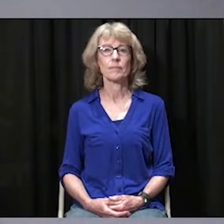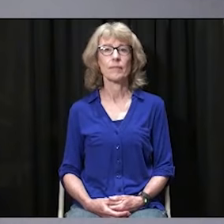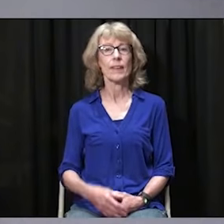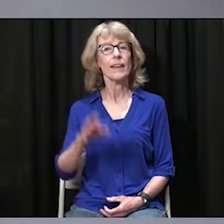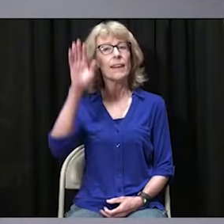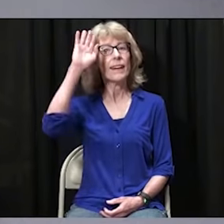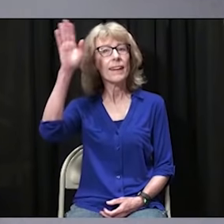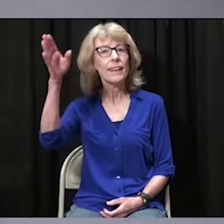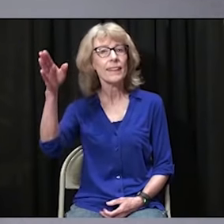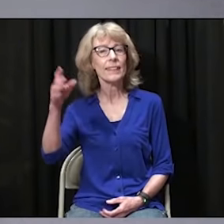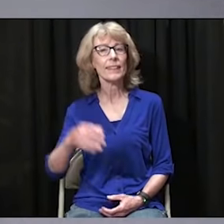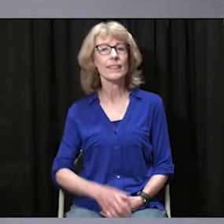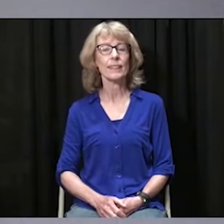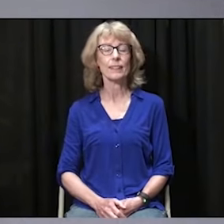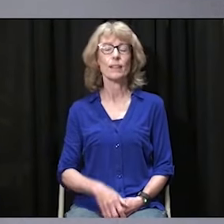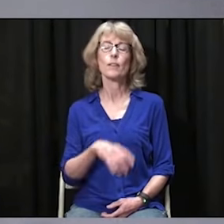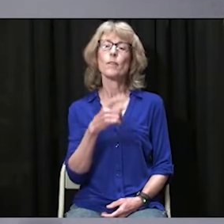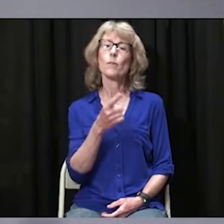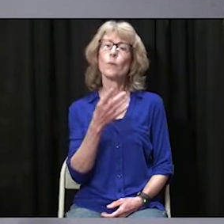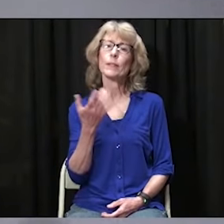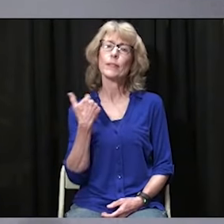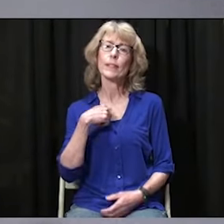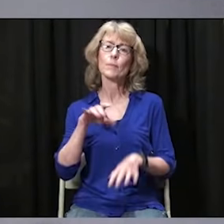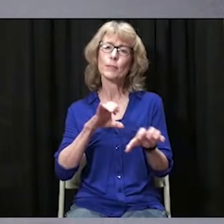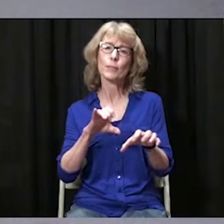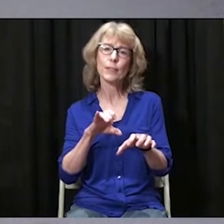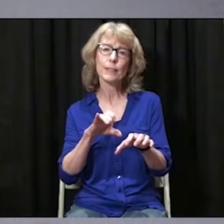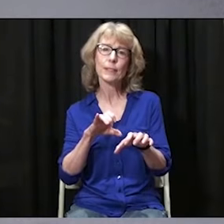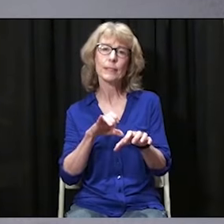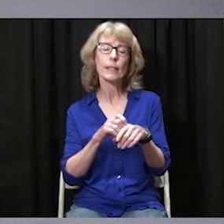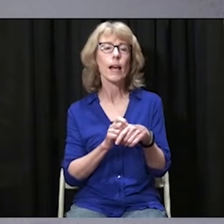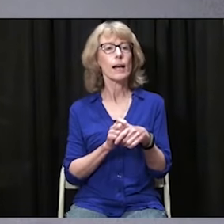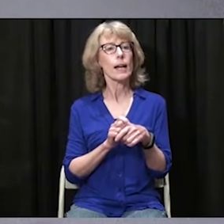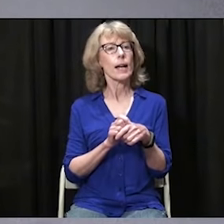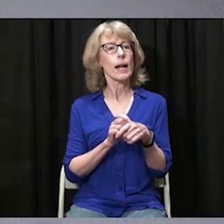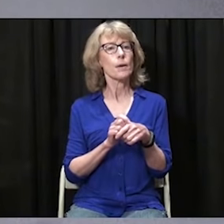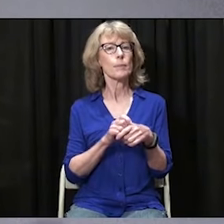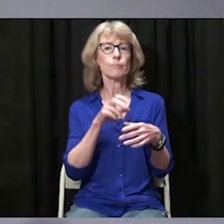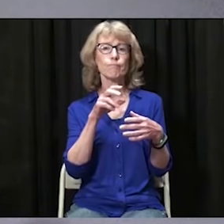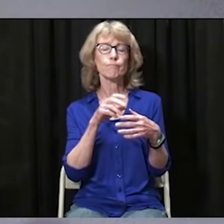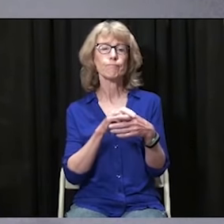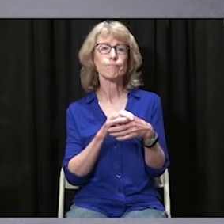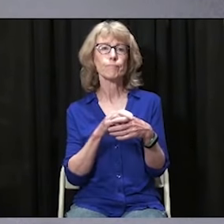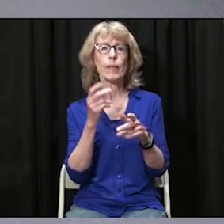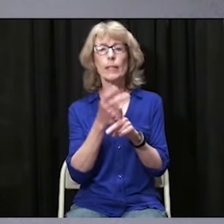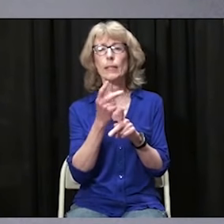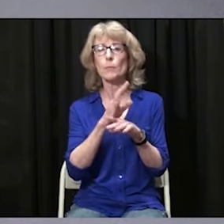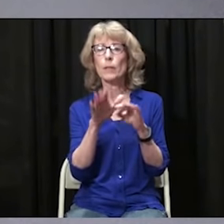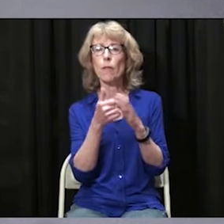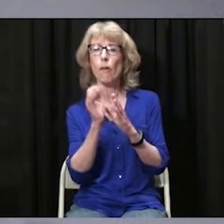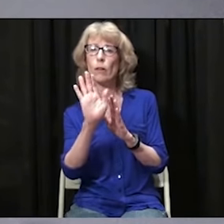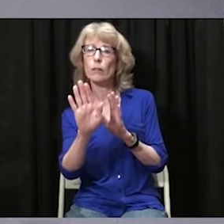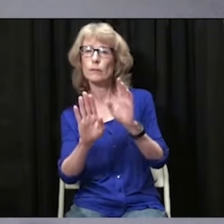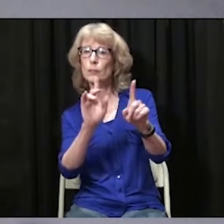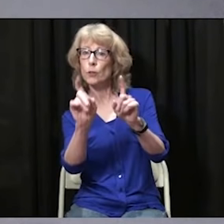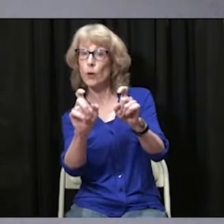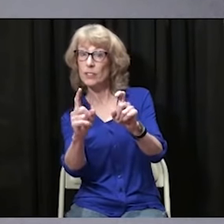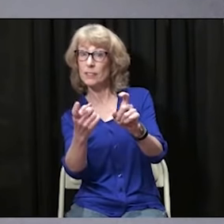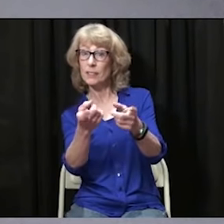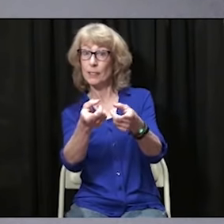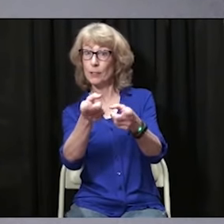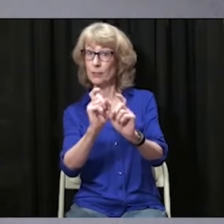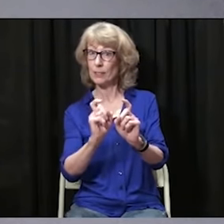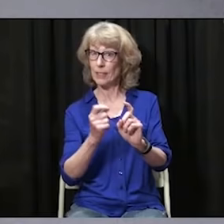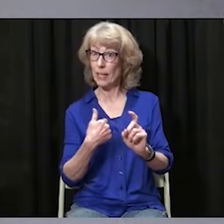Hey everybody, so one thing I've been doing is I've been trying to keep track of questions that I'm asking now that 6 months ago I didn't even